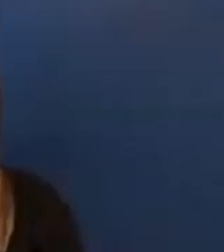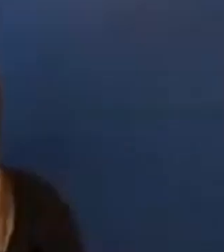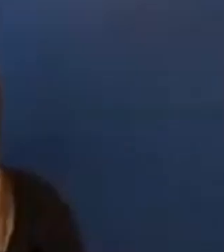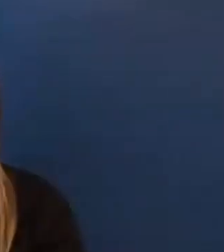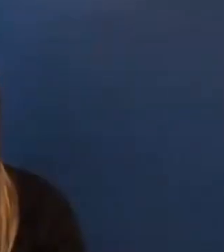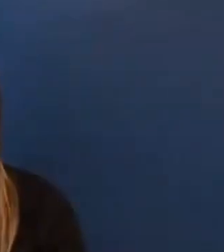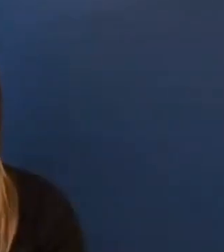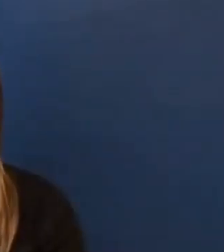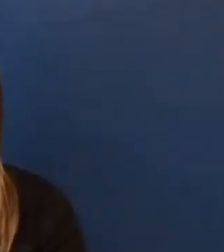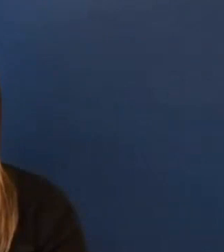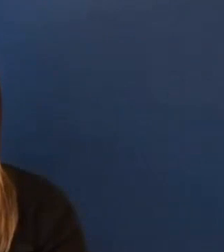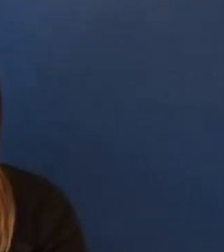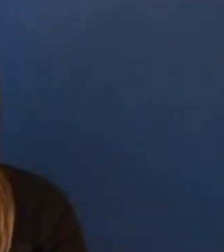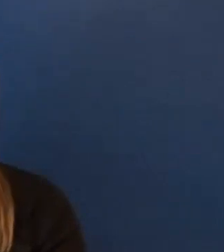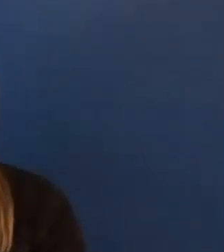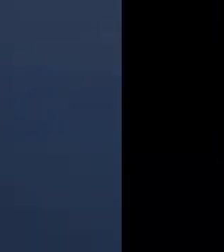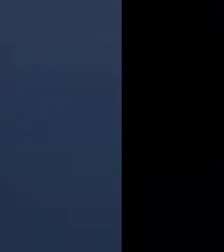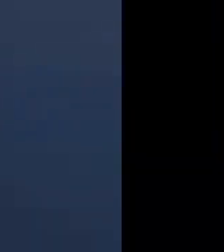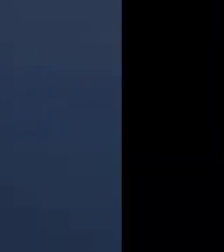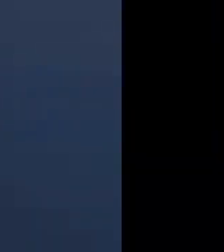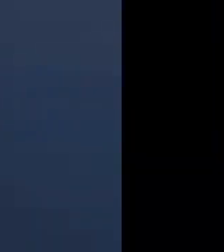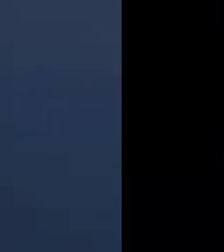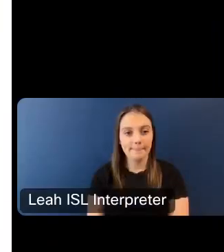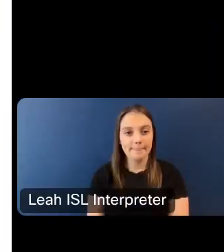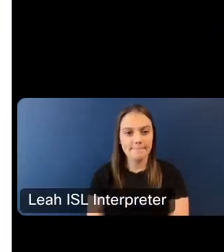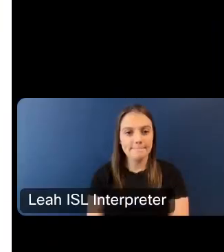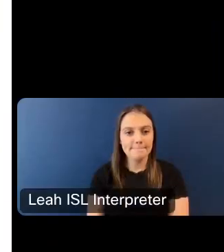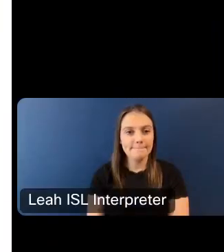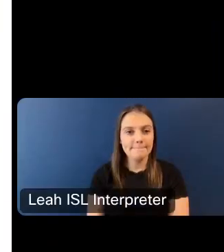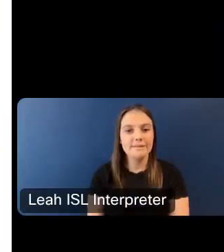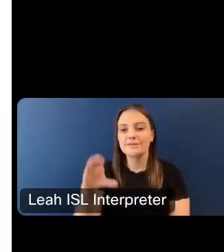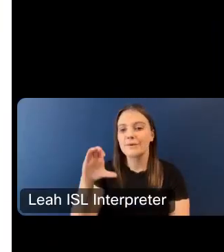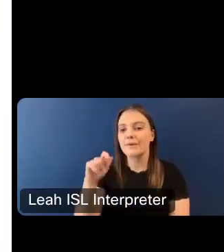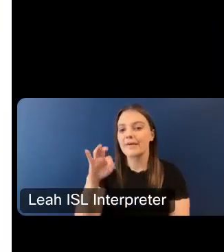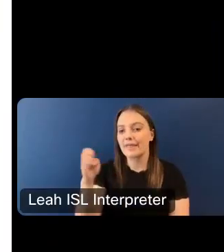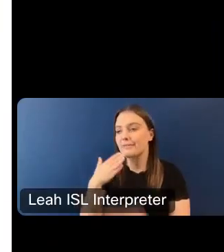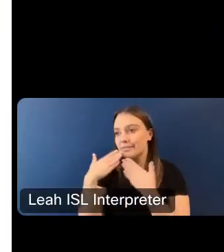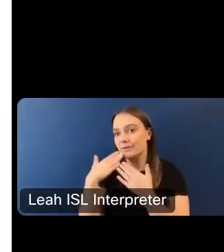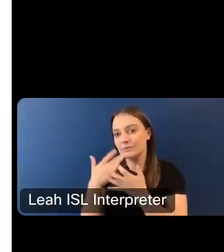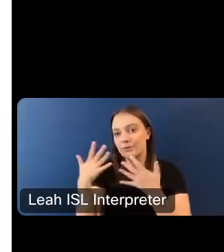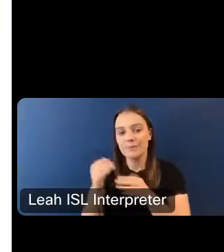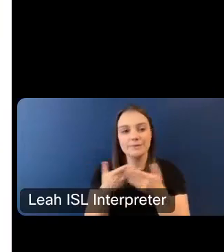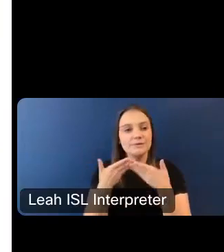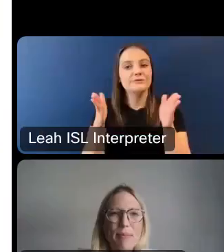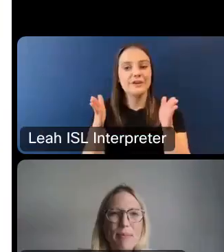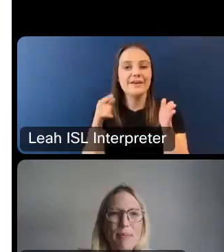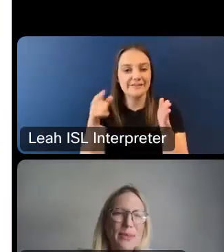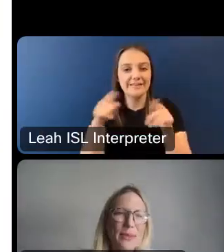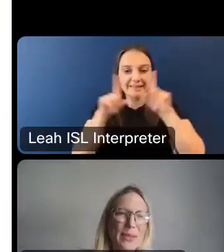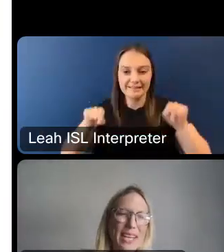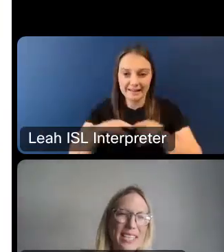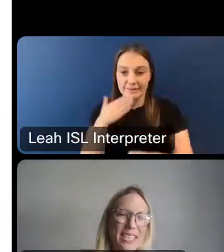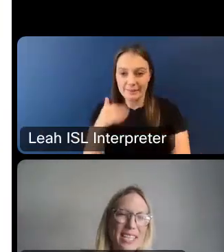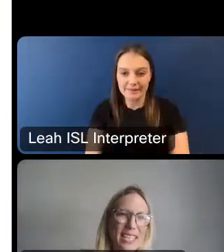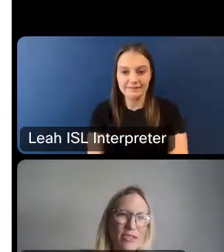Ellie. Catherine's kindly sharing the slides for me, solving one wicked problem. Thank you.